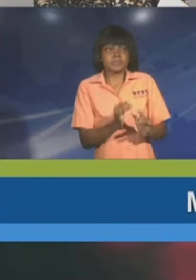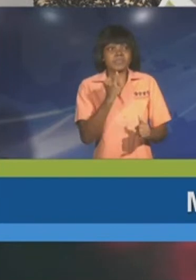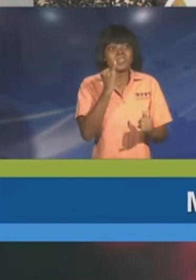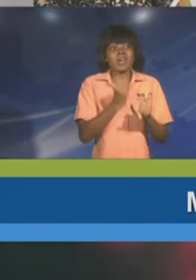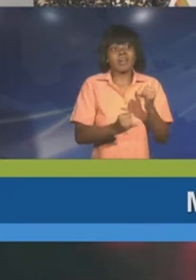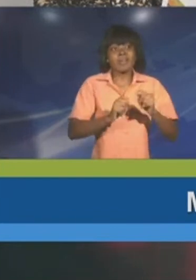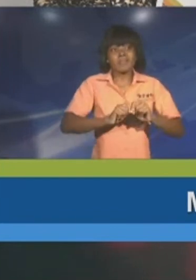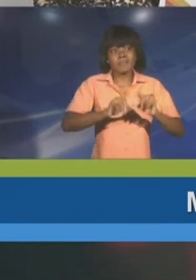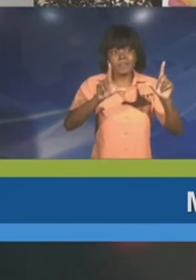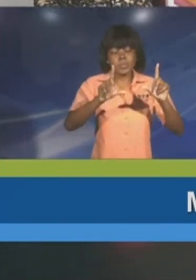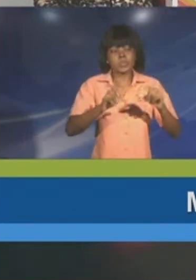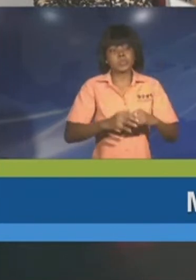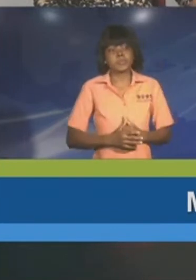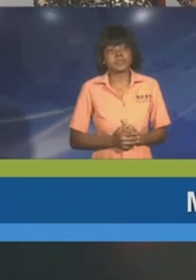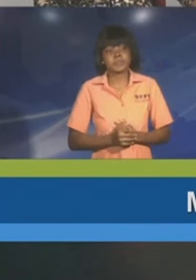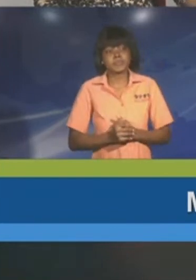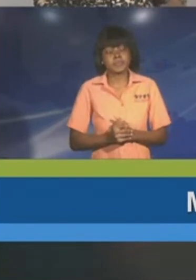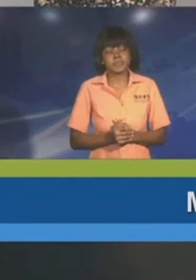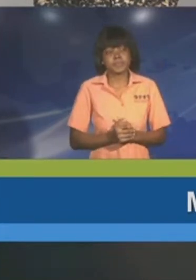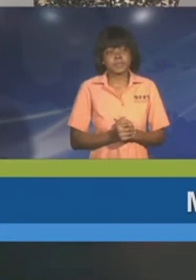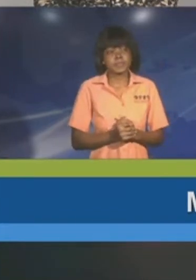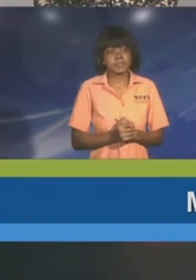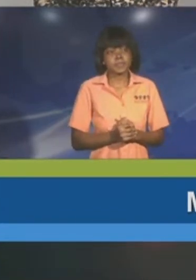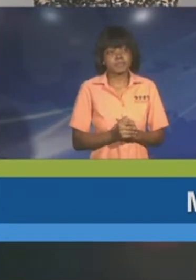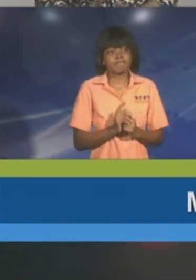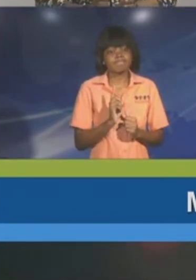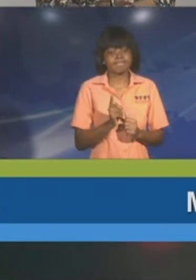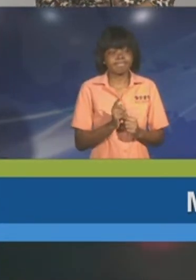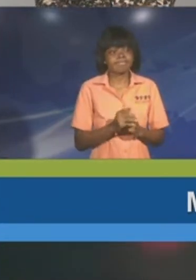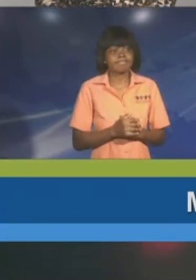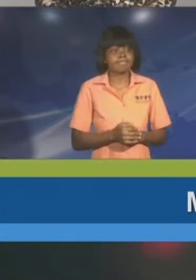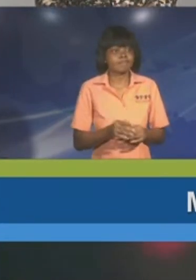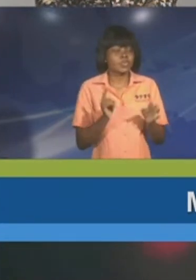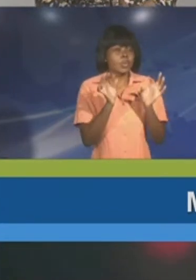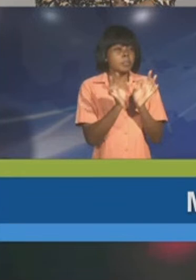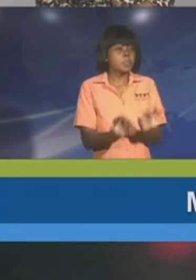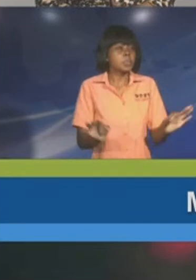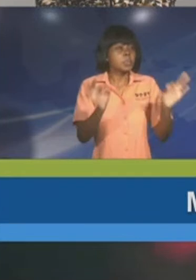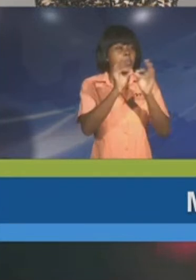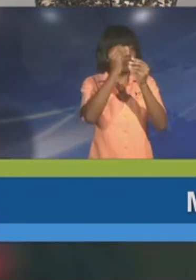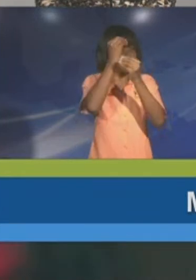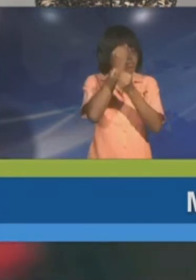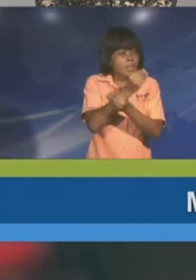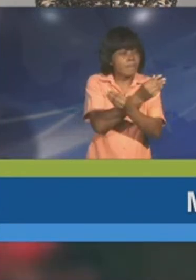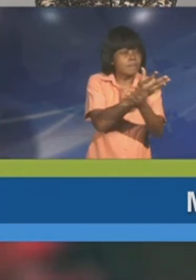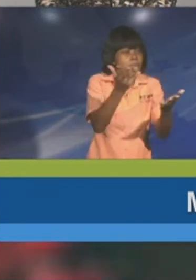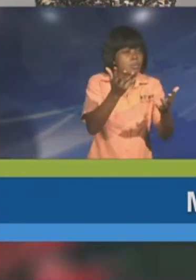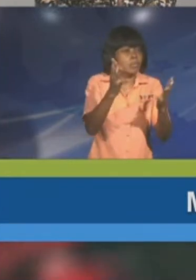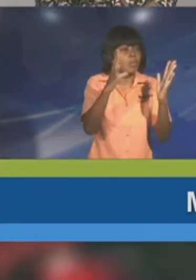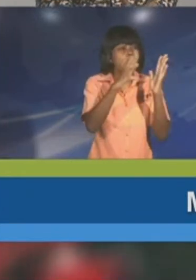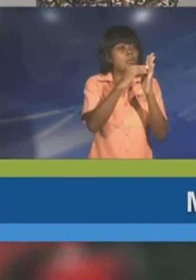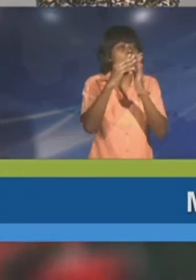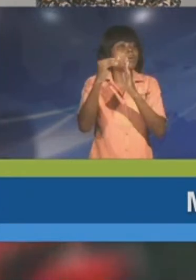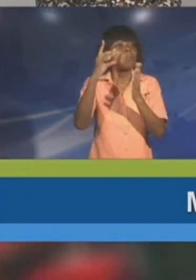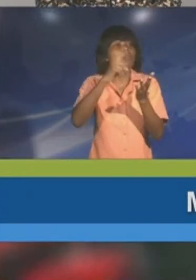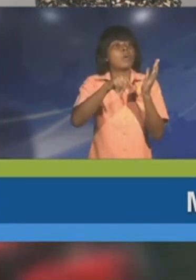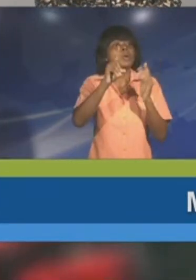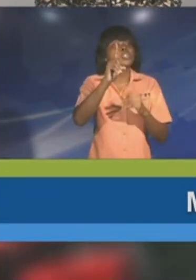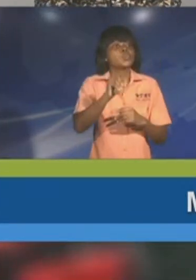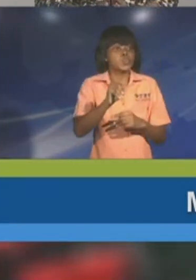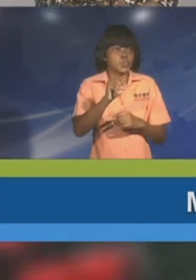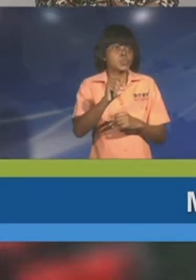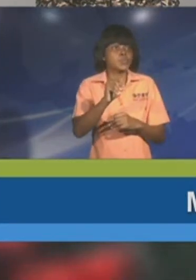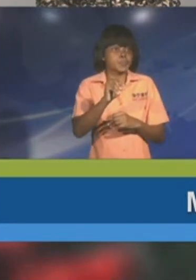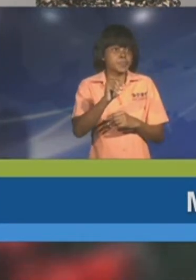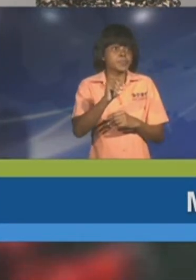Next slide, please. The main message, though, I want to give to parents: learn what to do so kids know what to